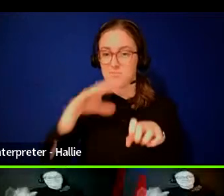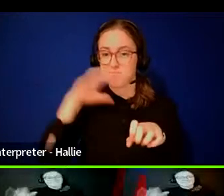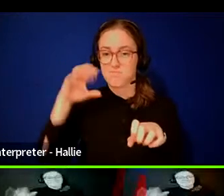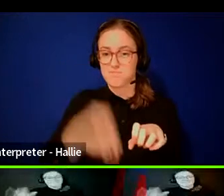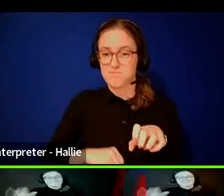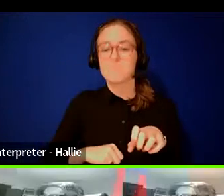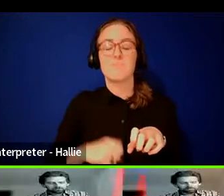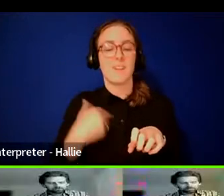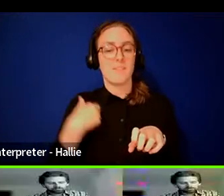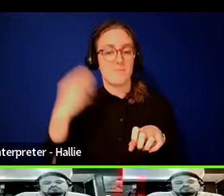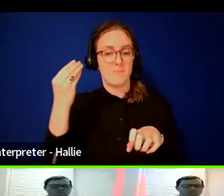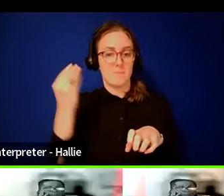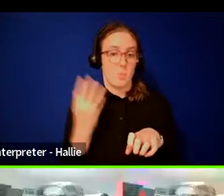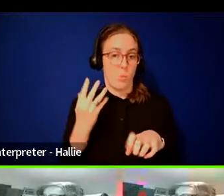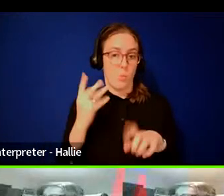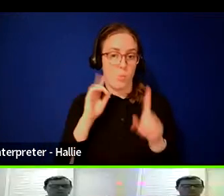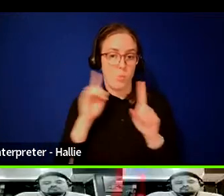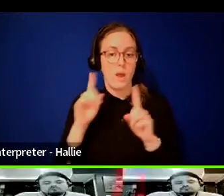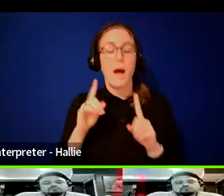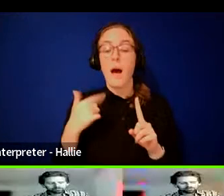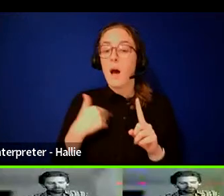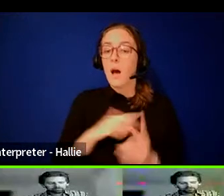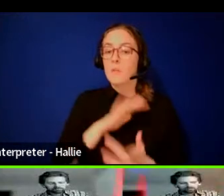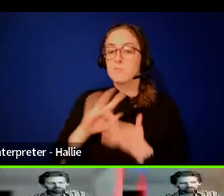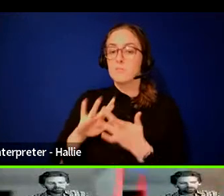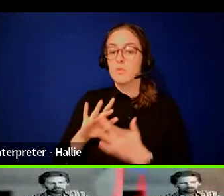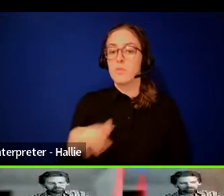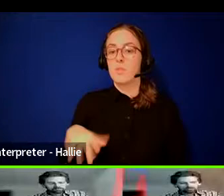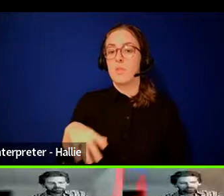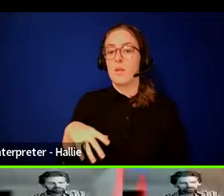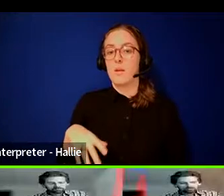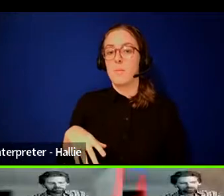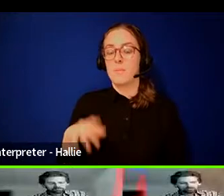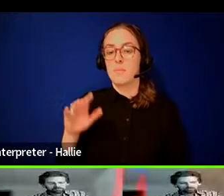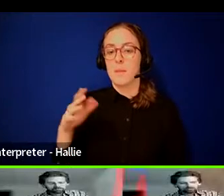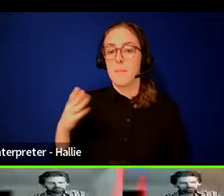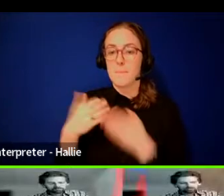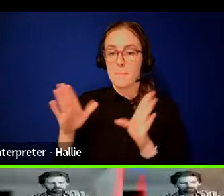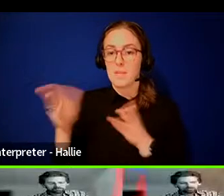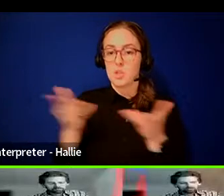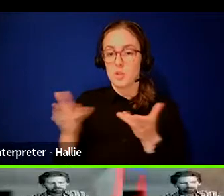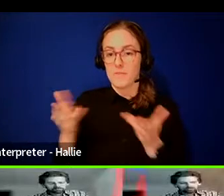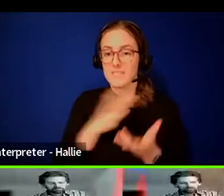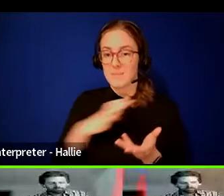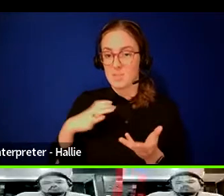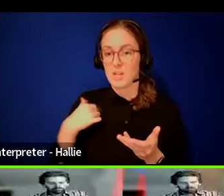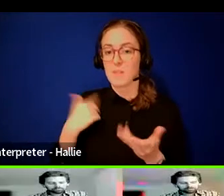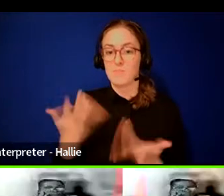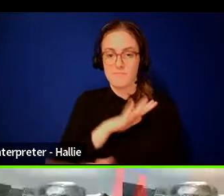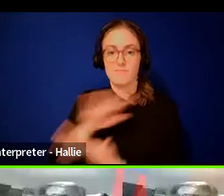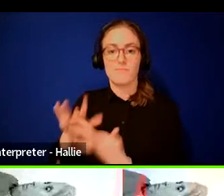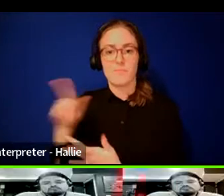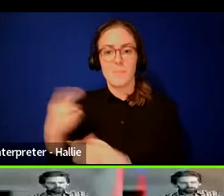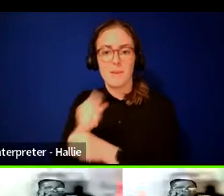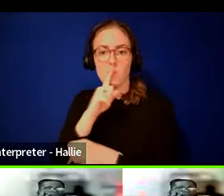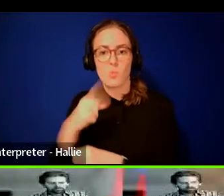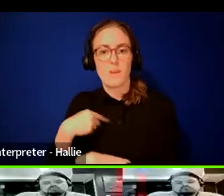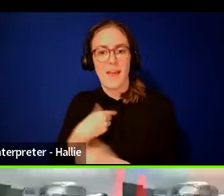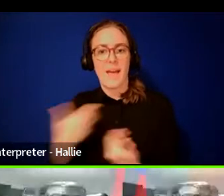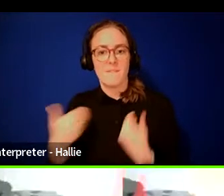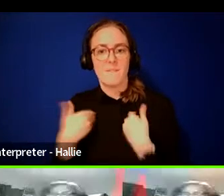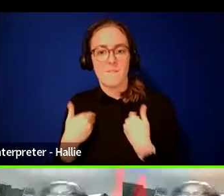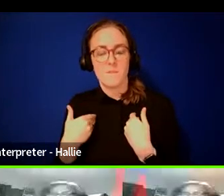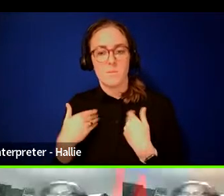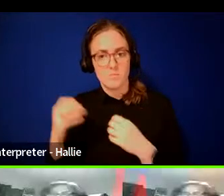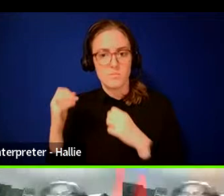to the Public Service Commission to make sure that we have solid protocols. I can't say that enough, to